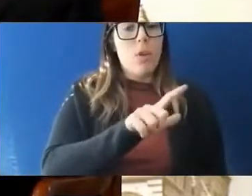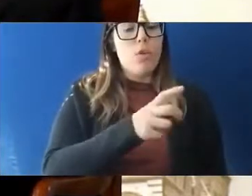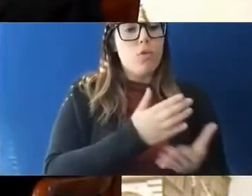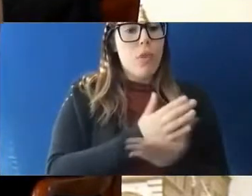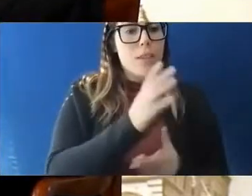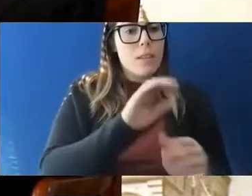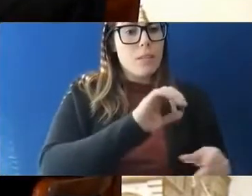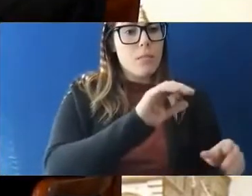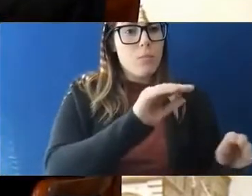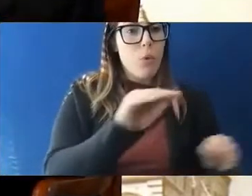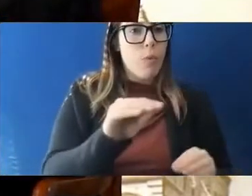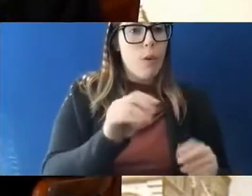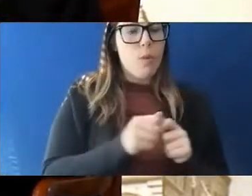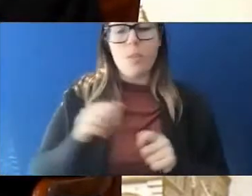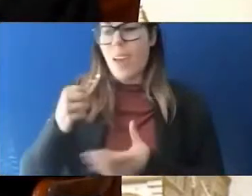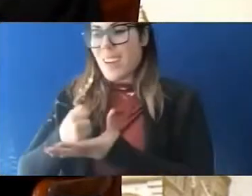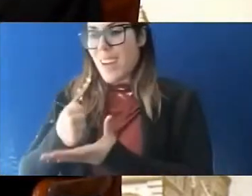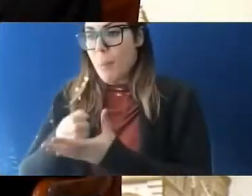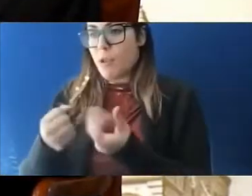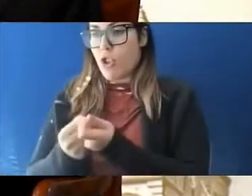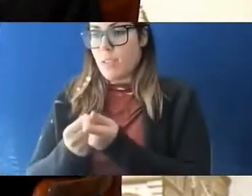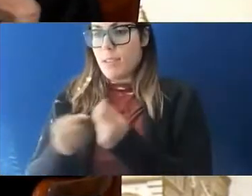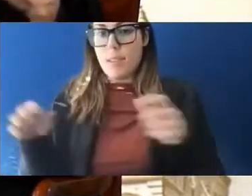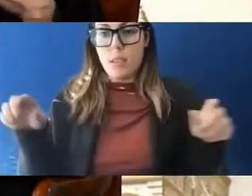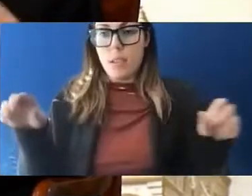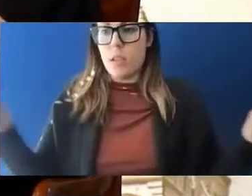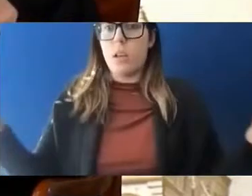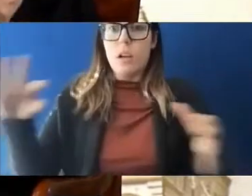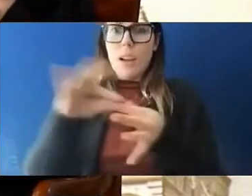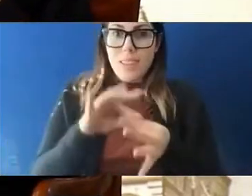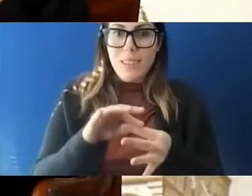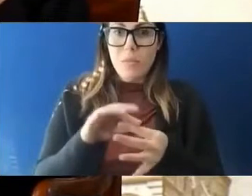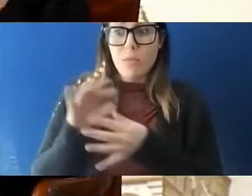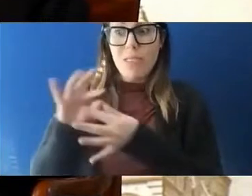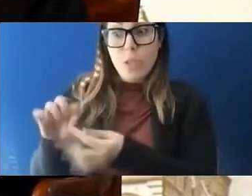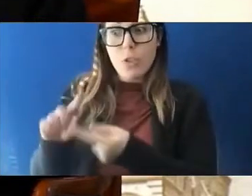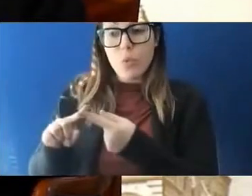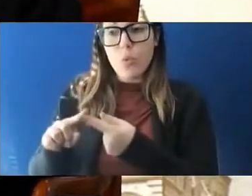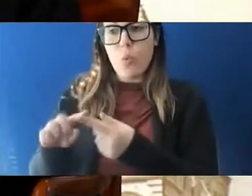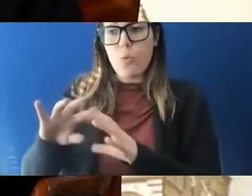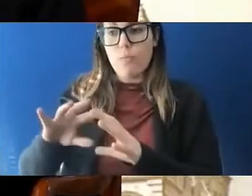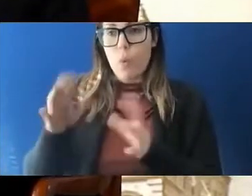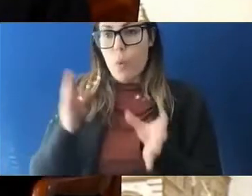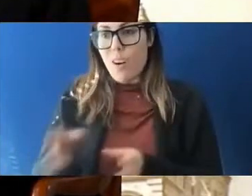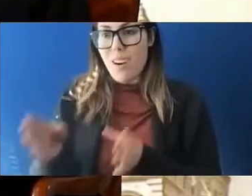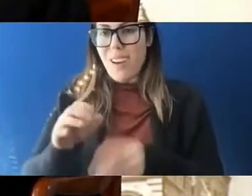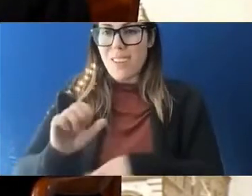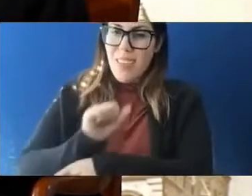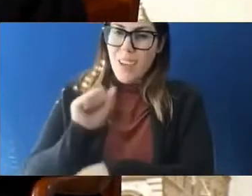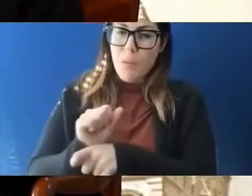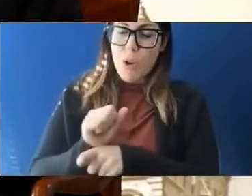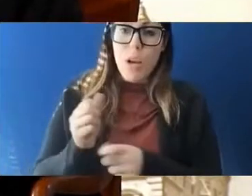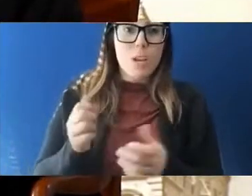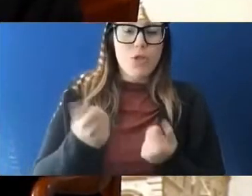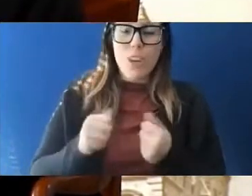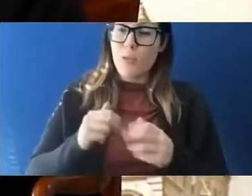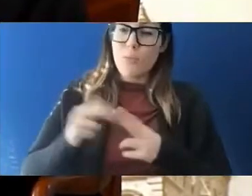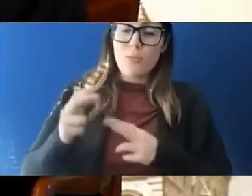economic justice movement, in particular around organized labor, and building a powerful coalition,